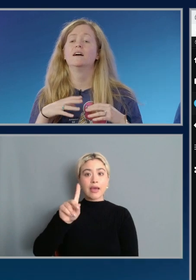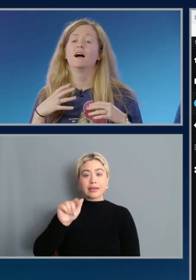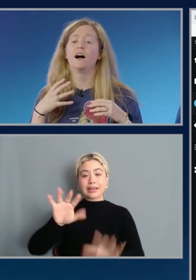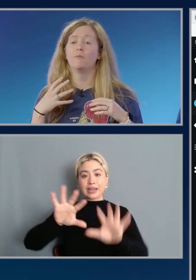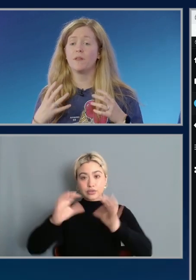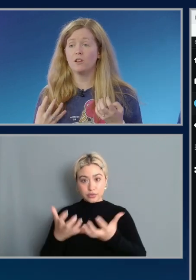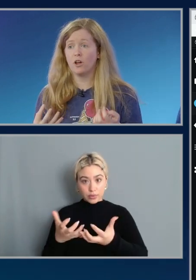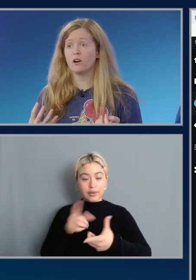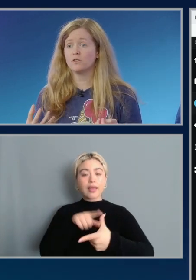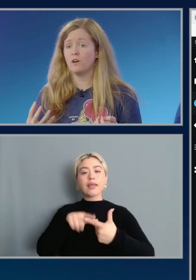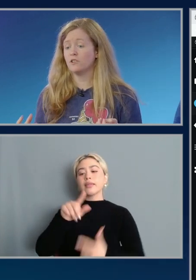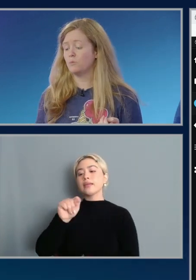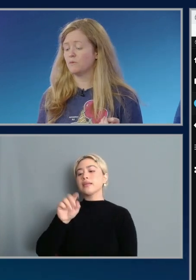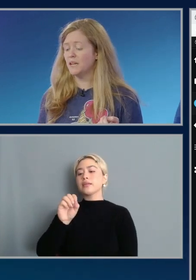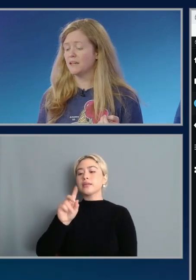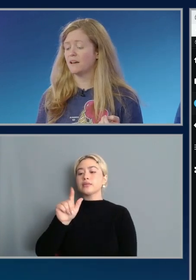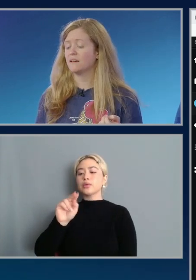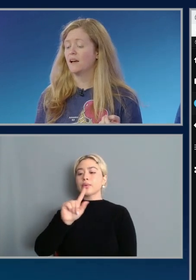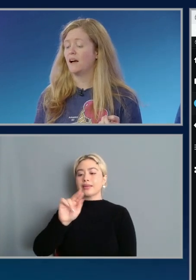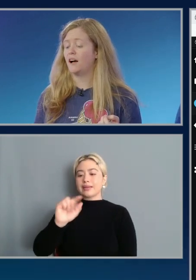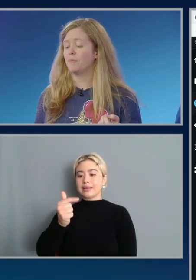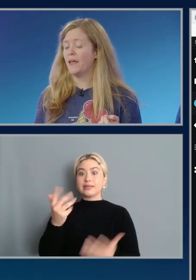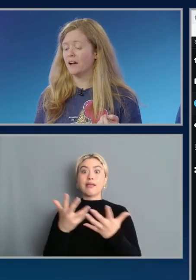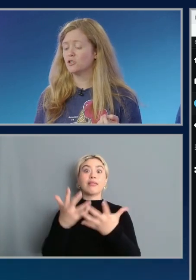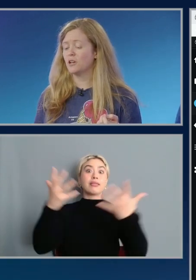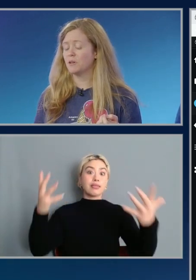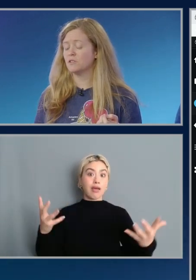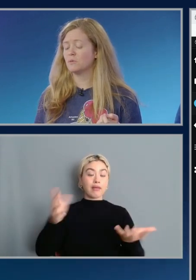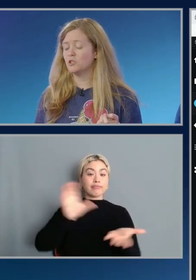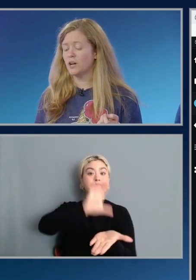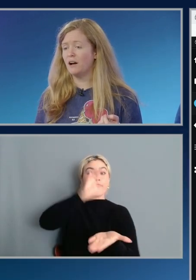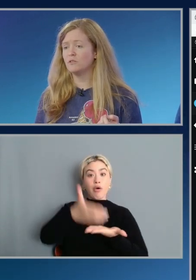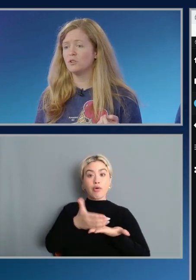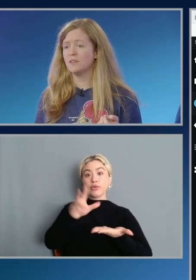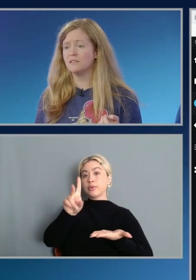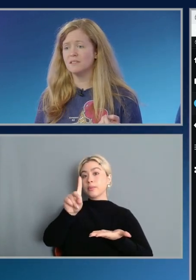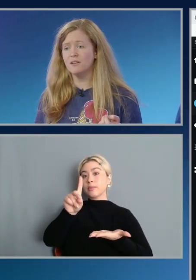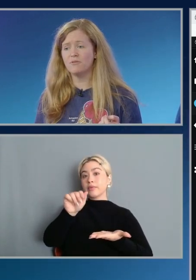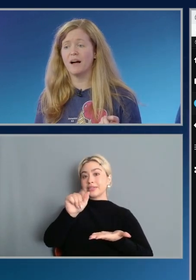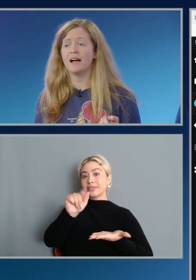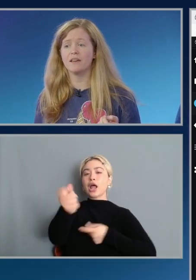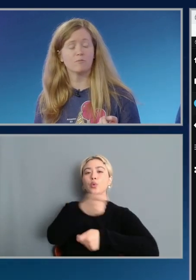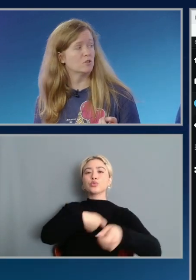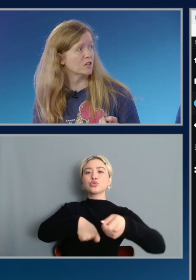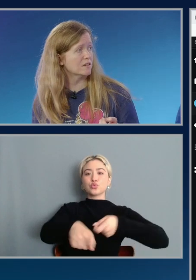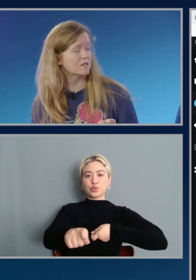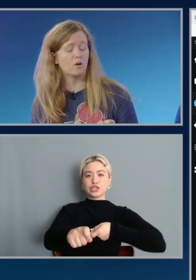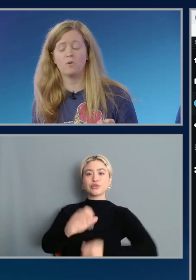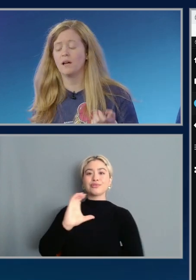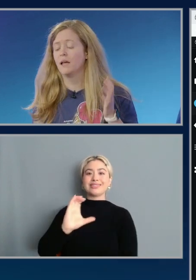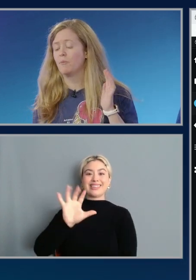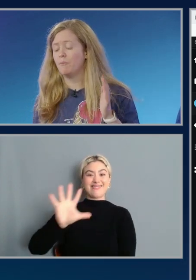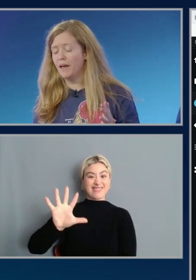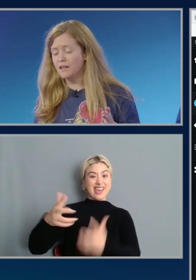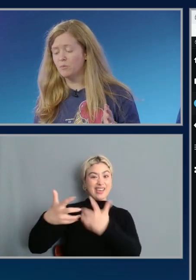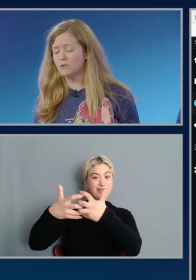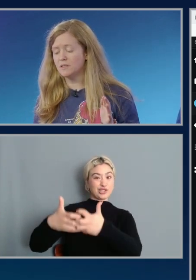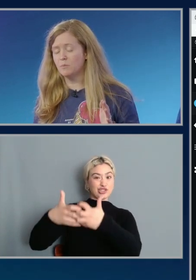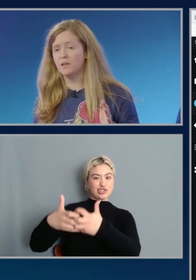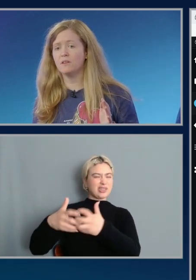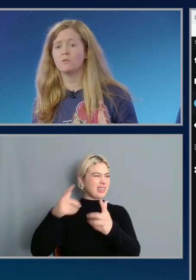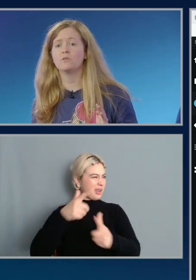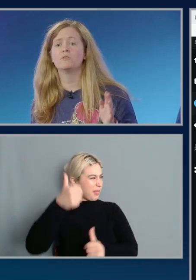tokenizing a large volume of data, actually, I'm going to switch out to this C5 machine. So many